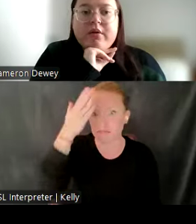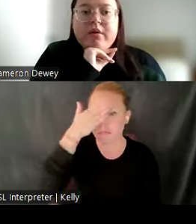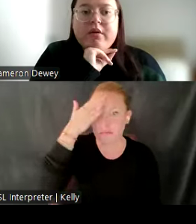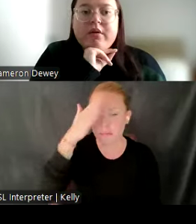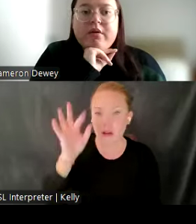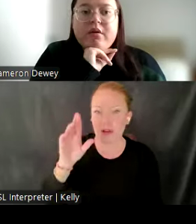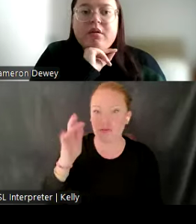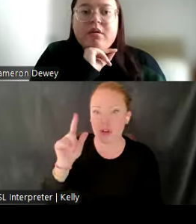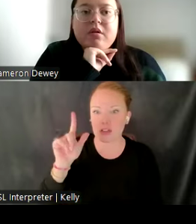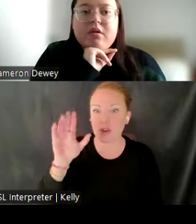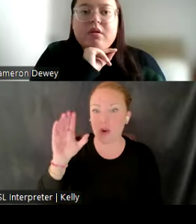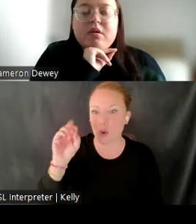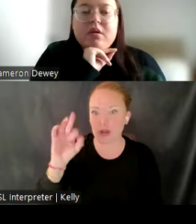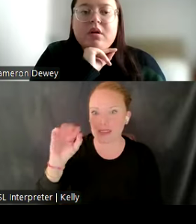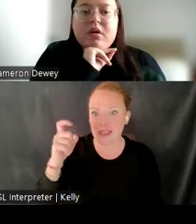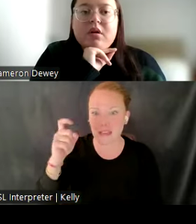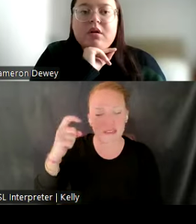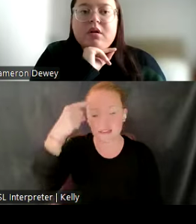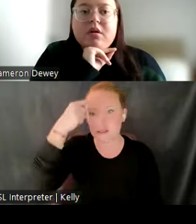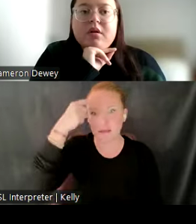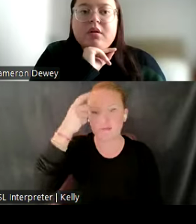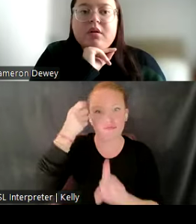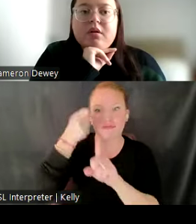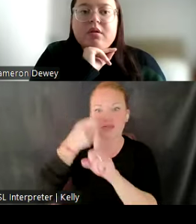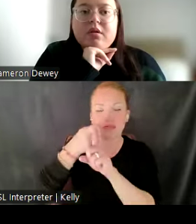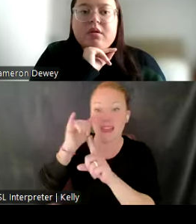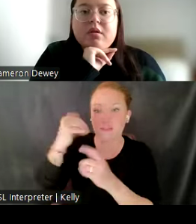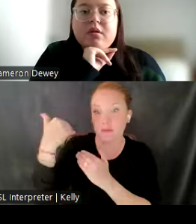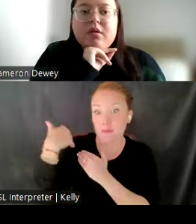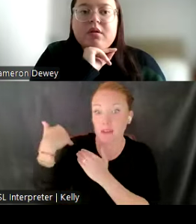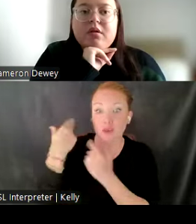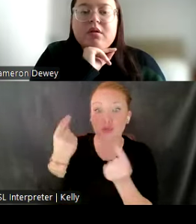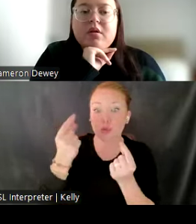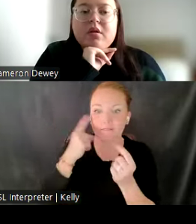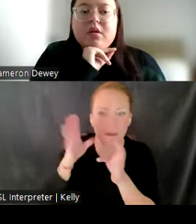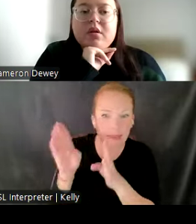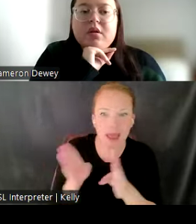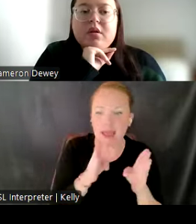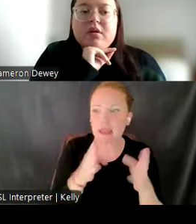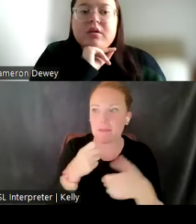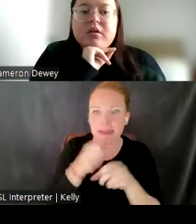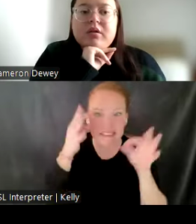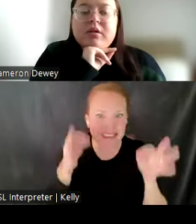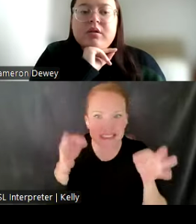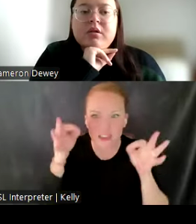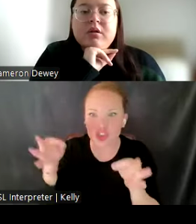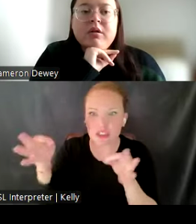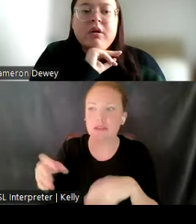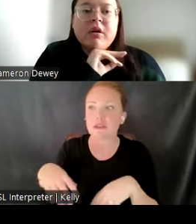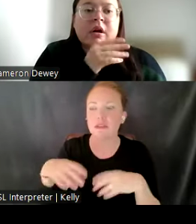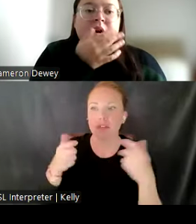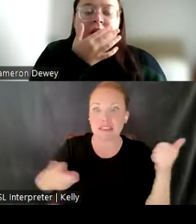The front part of the brain that is responsible for planning and decision making and the executive